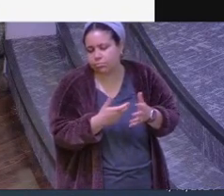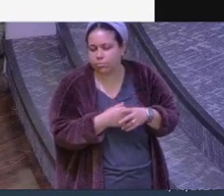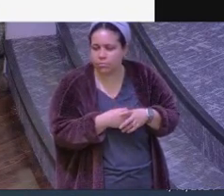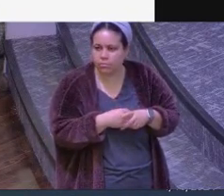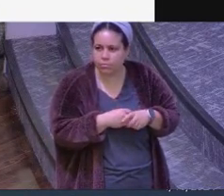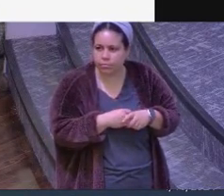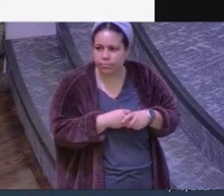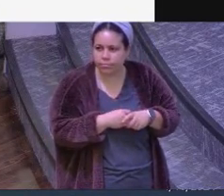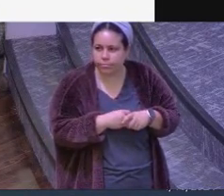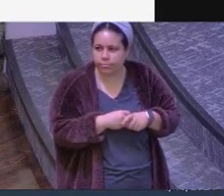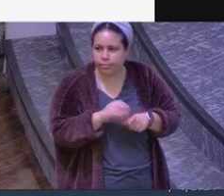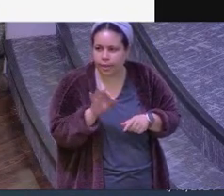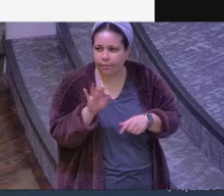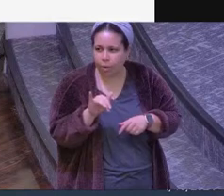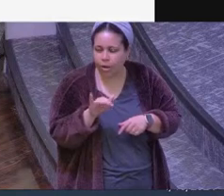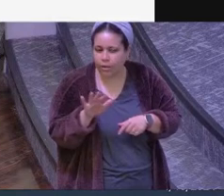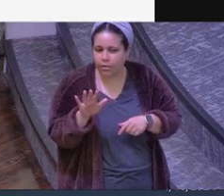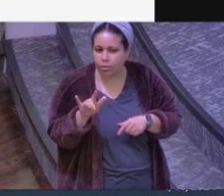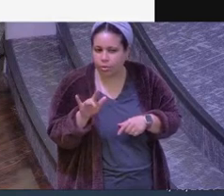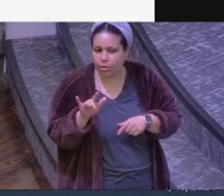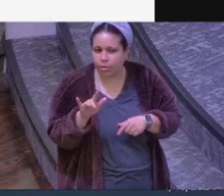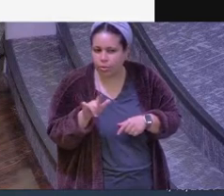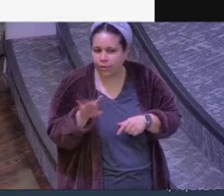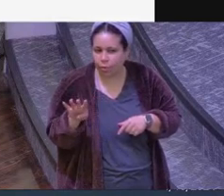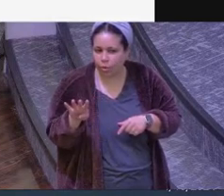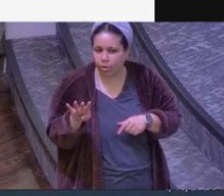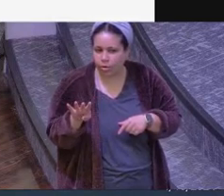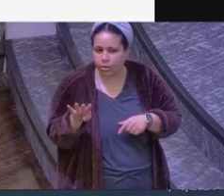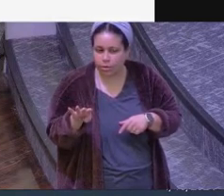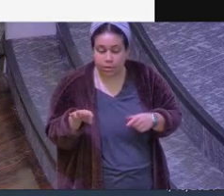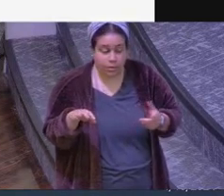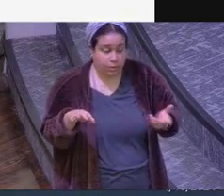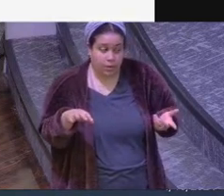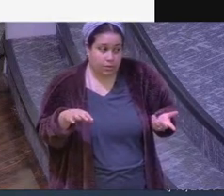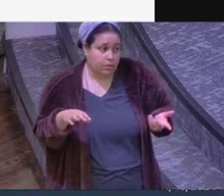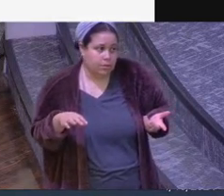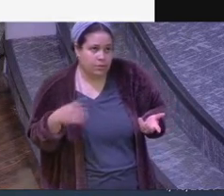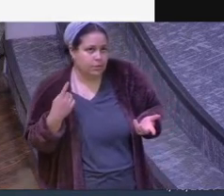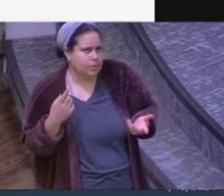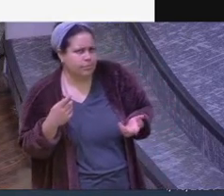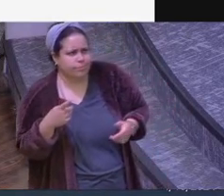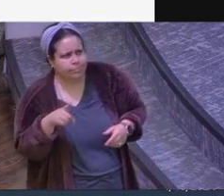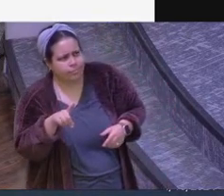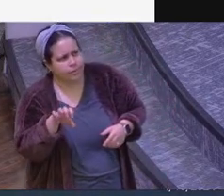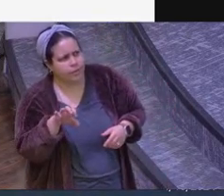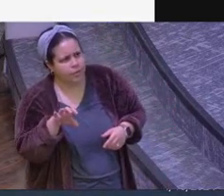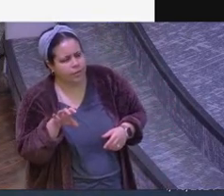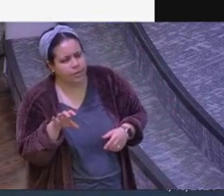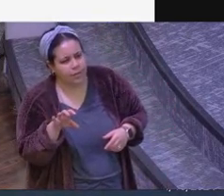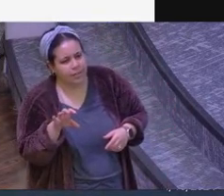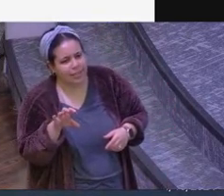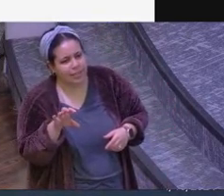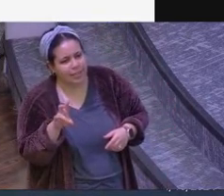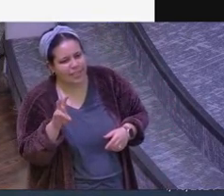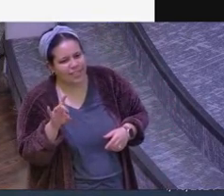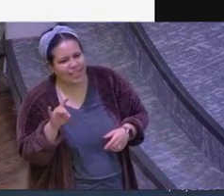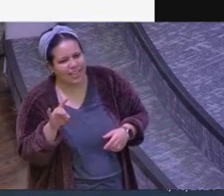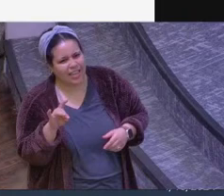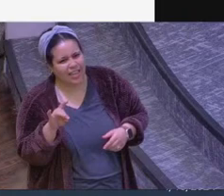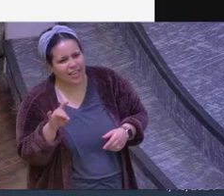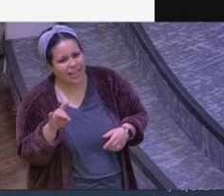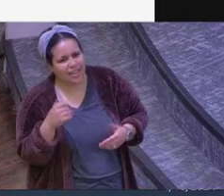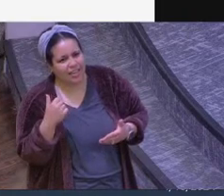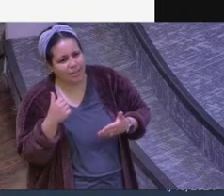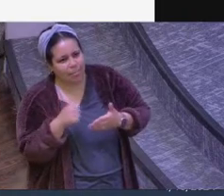did FY24 in it and I think the budget ended up being like 178 pages. I got through with each